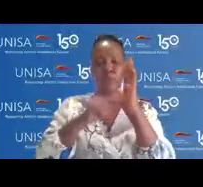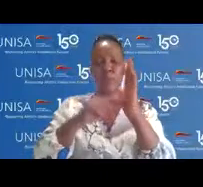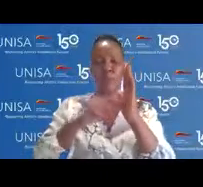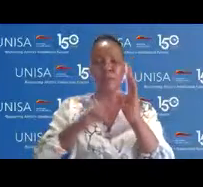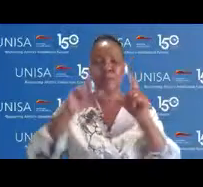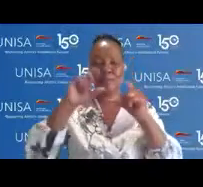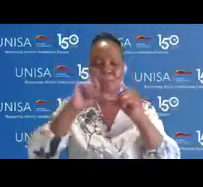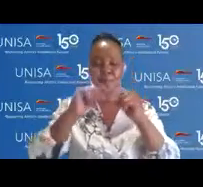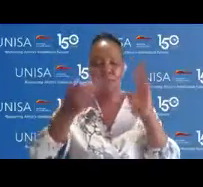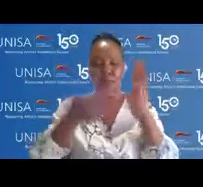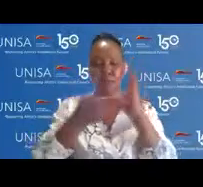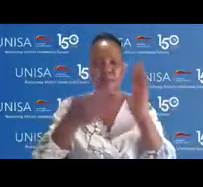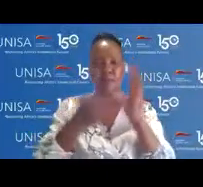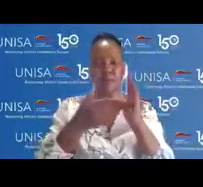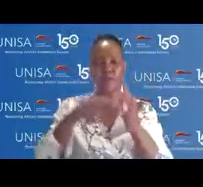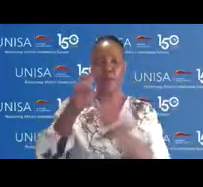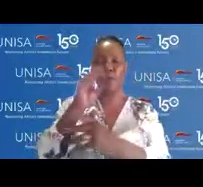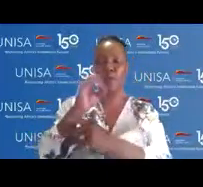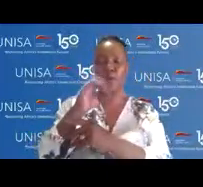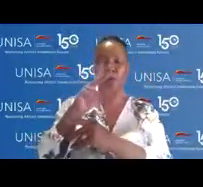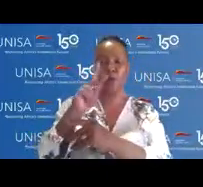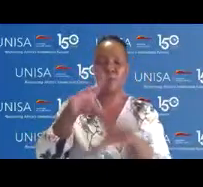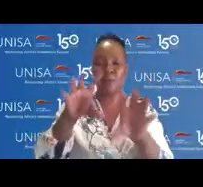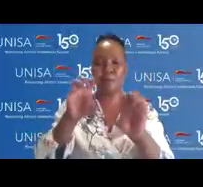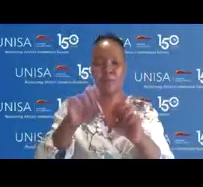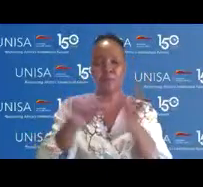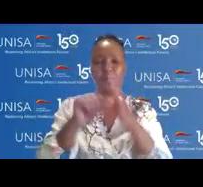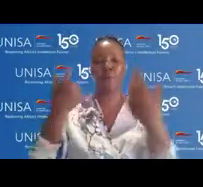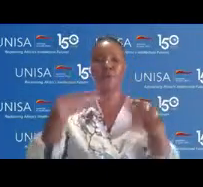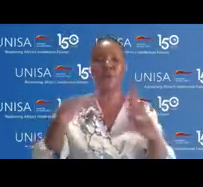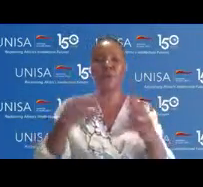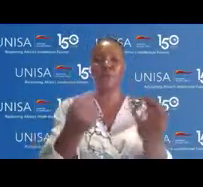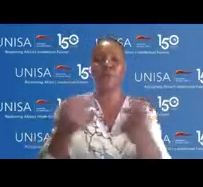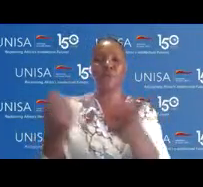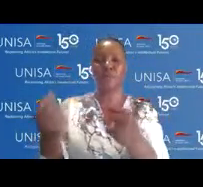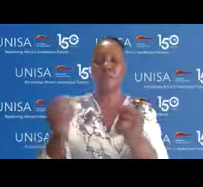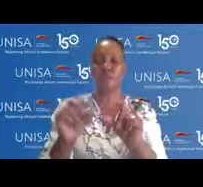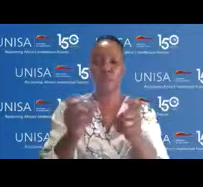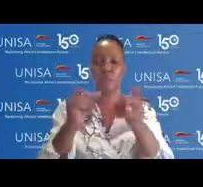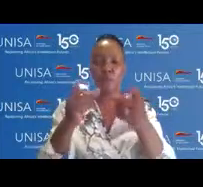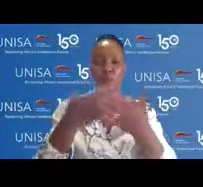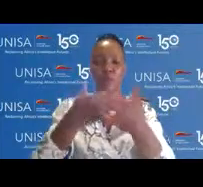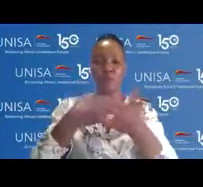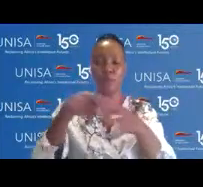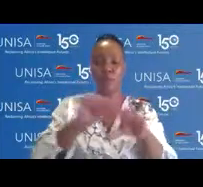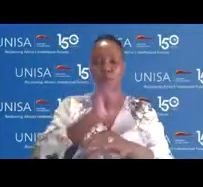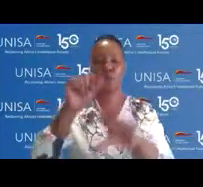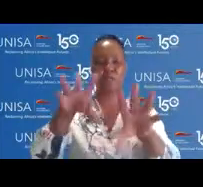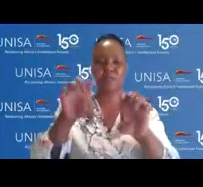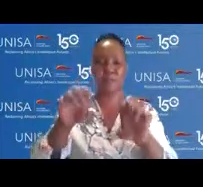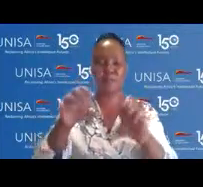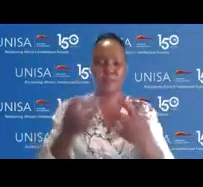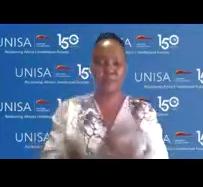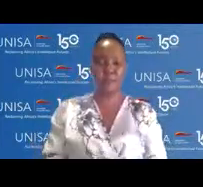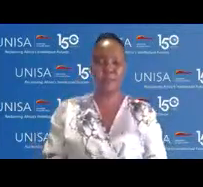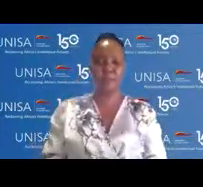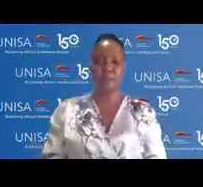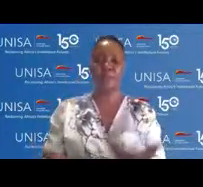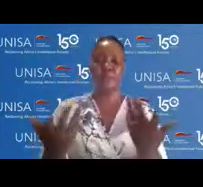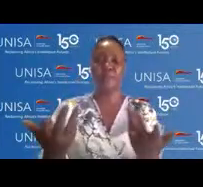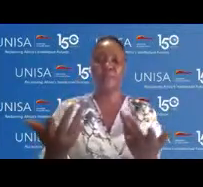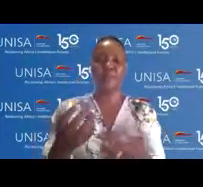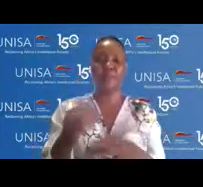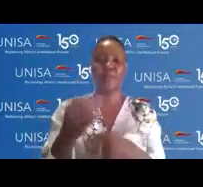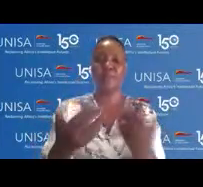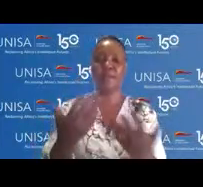mock exam. So very importantly, do this as soon as possible before your examinations. Then